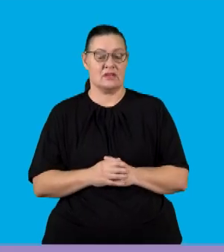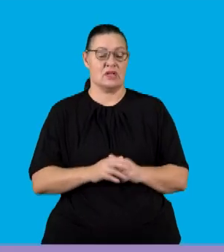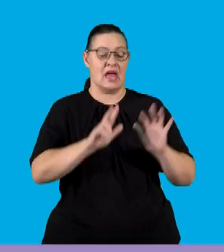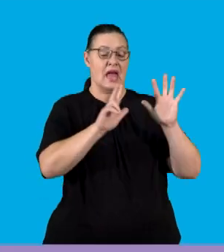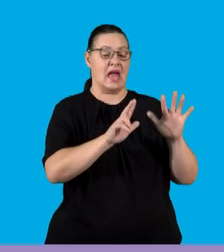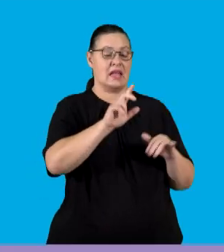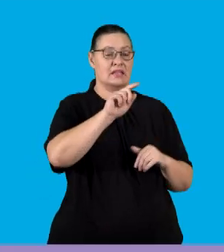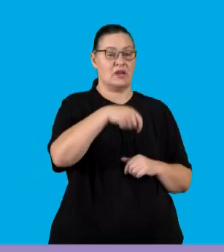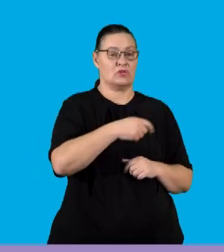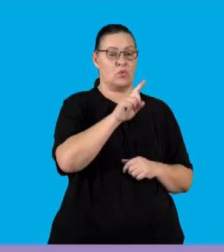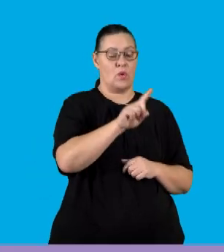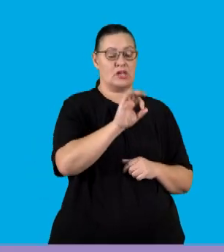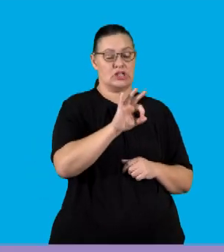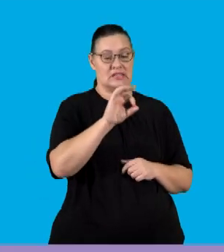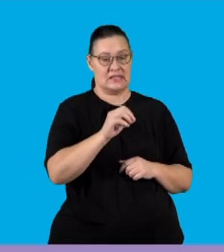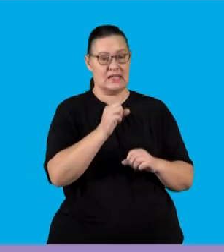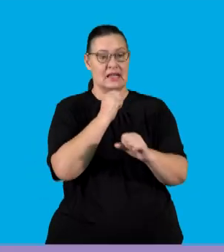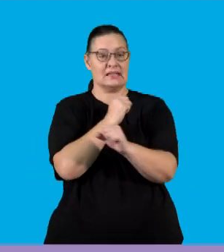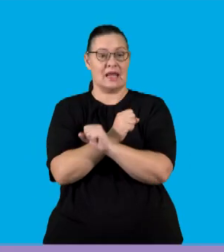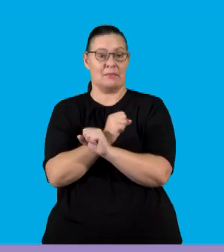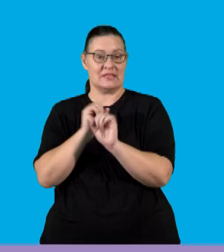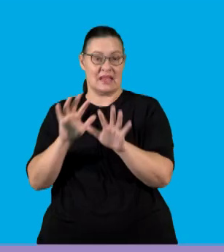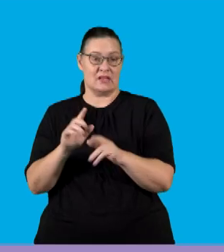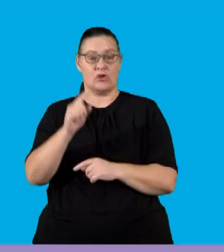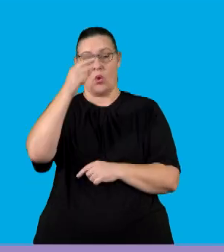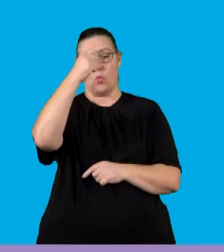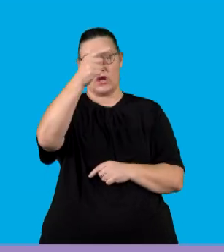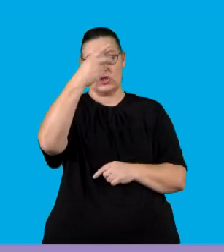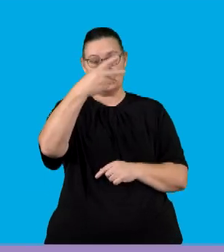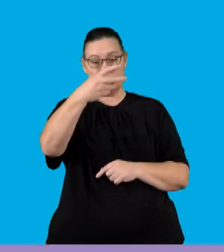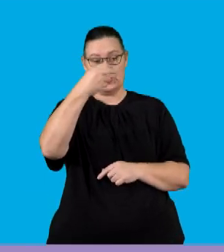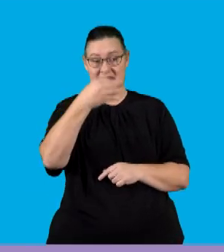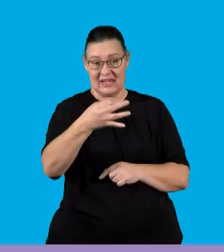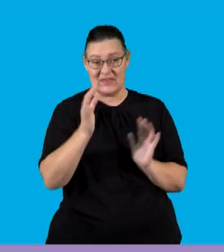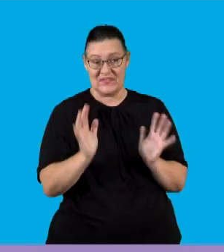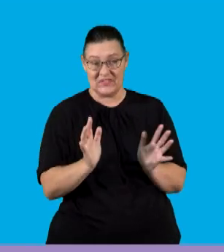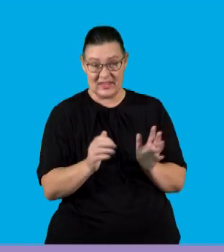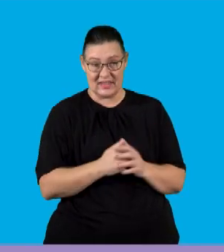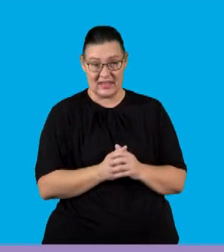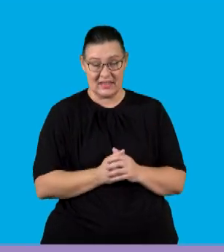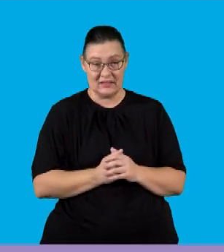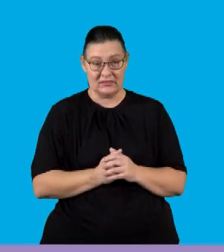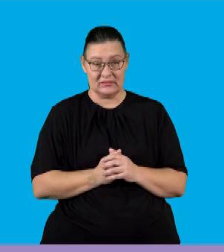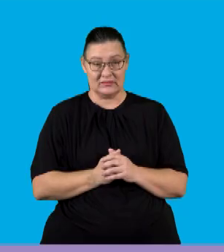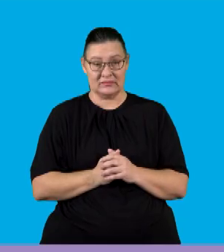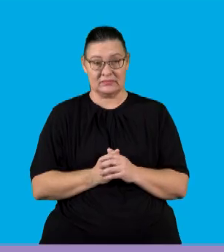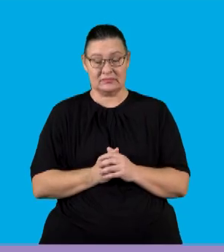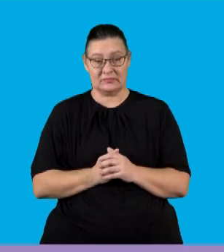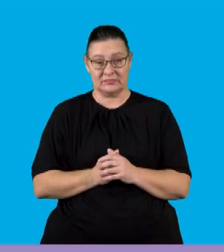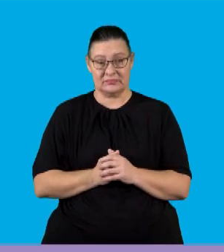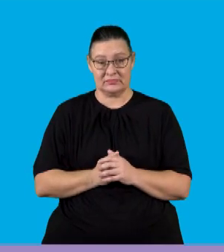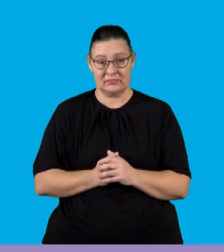8,130. Now keep in mind we've already multiplied by 1, 2, 3 tens for us to get to